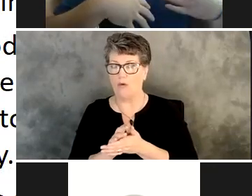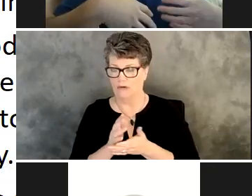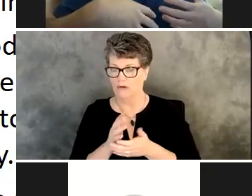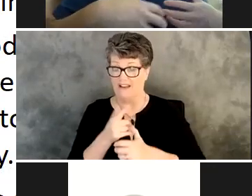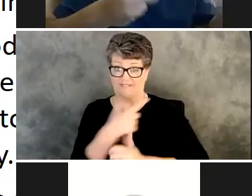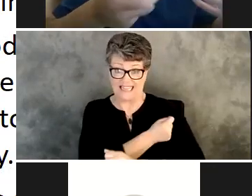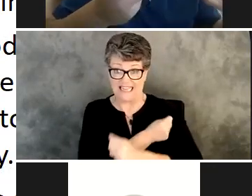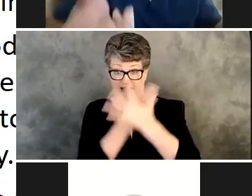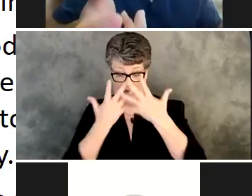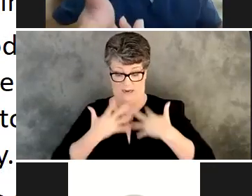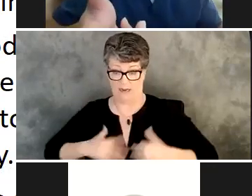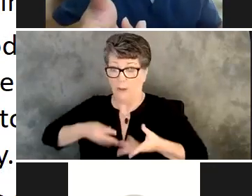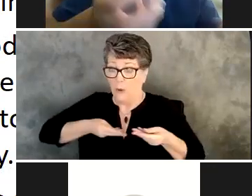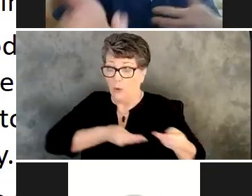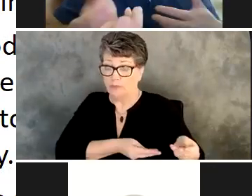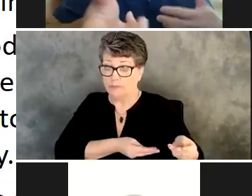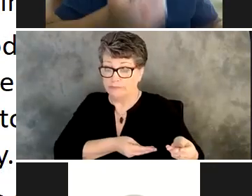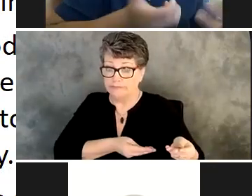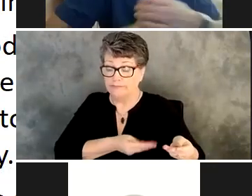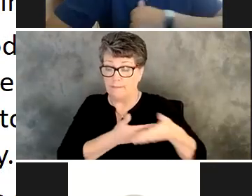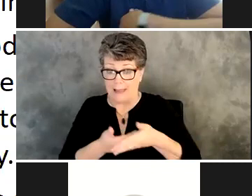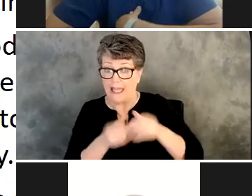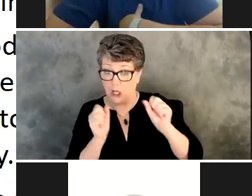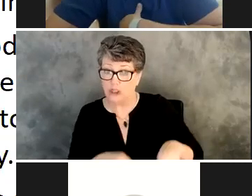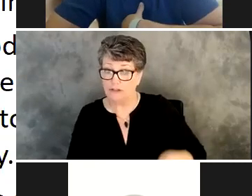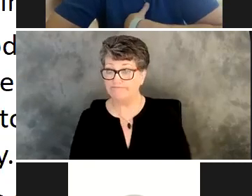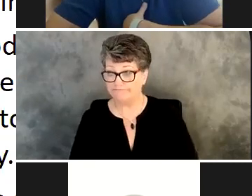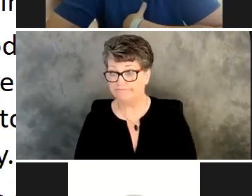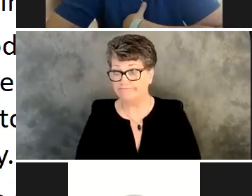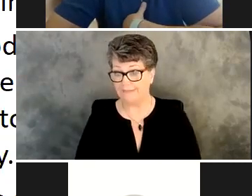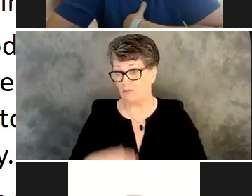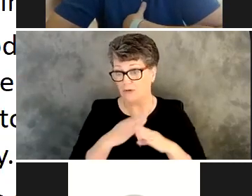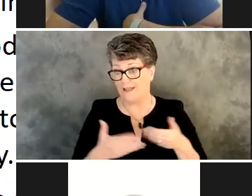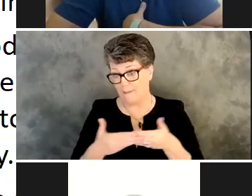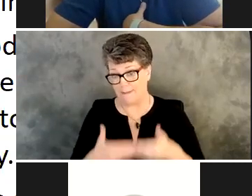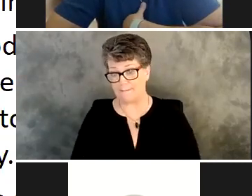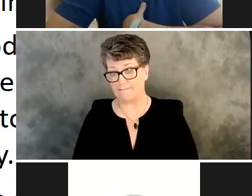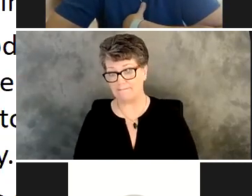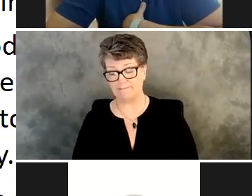you're vaccinated beforehand, that you might pass those antibodies to your baby and protect the baby as well.